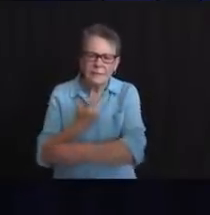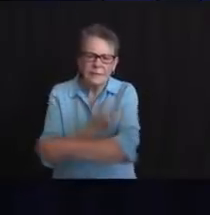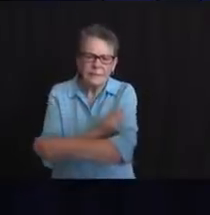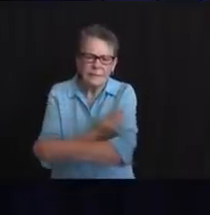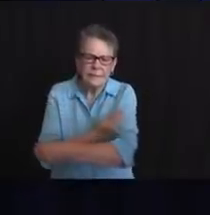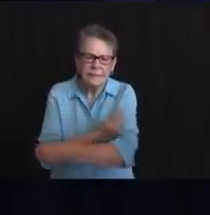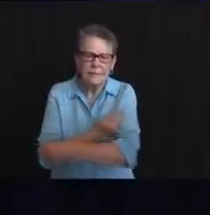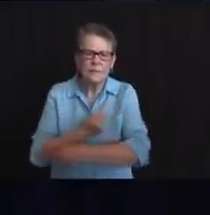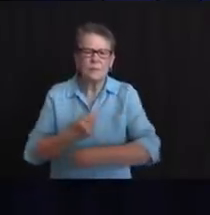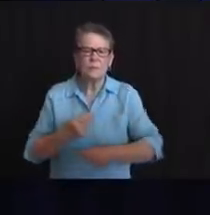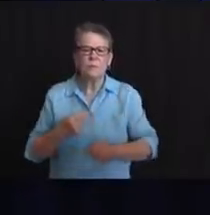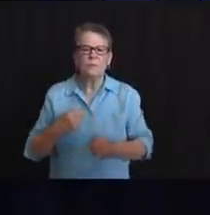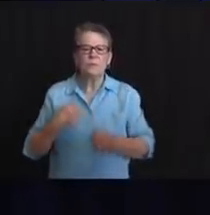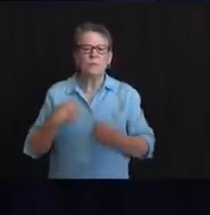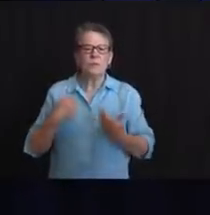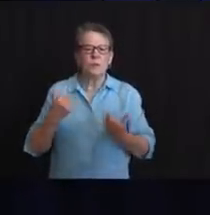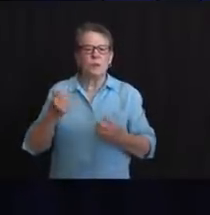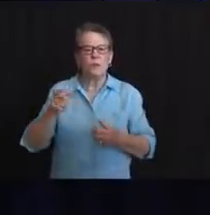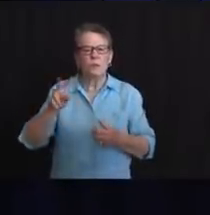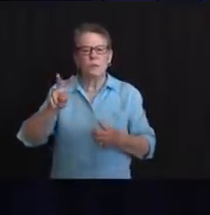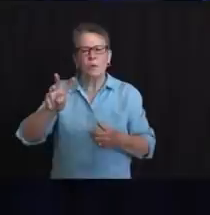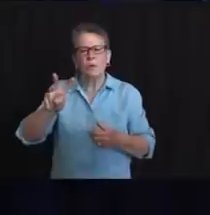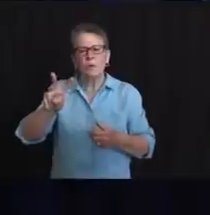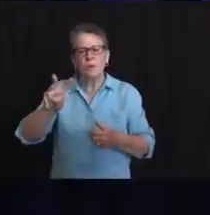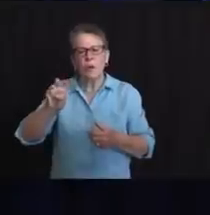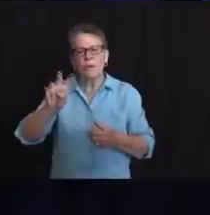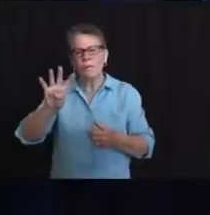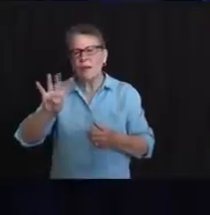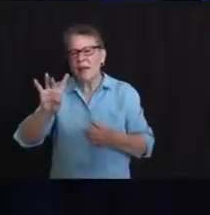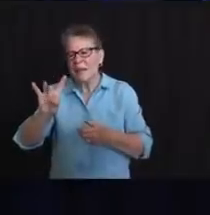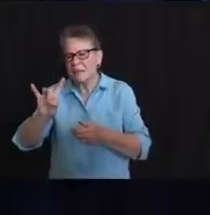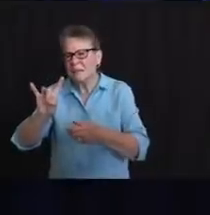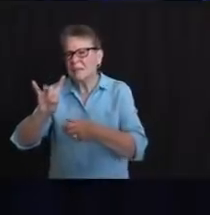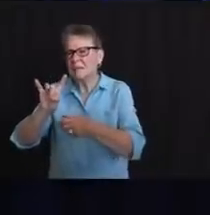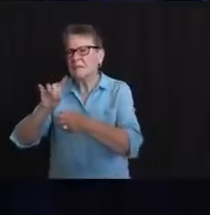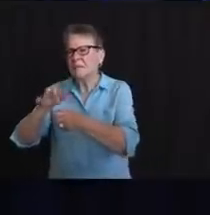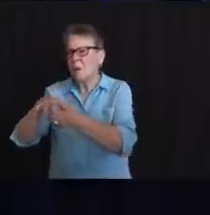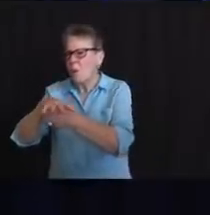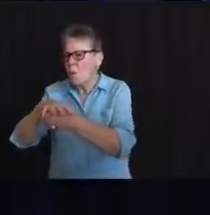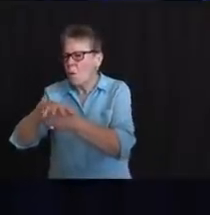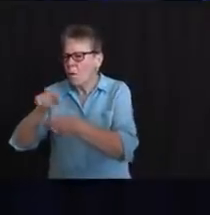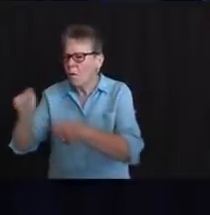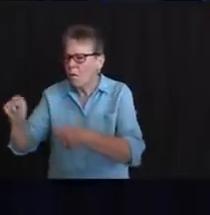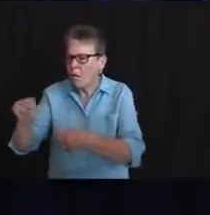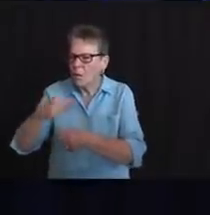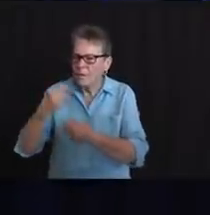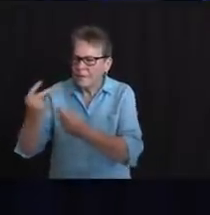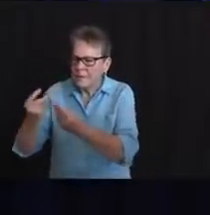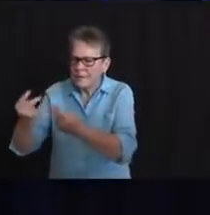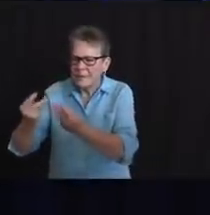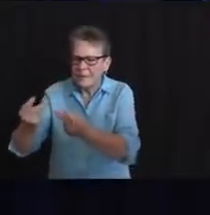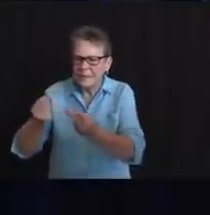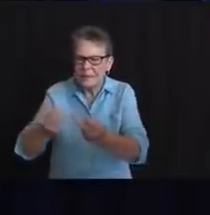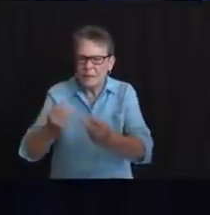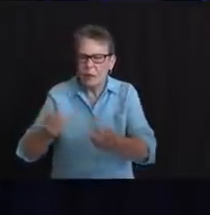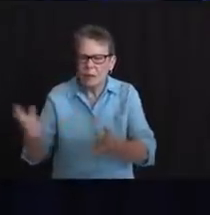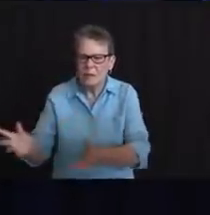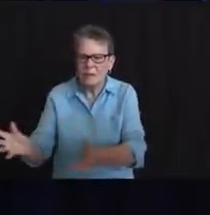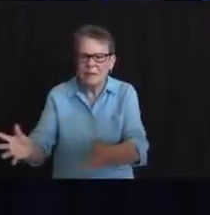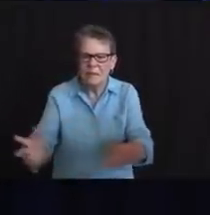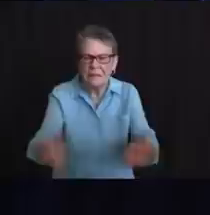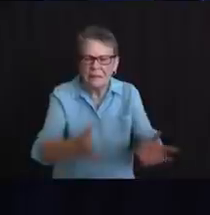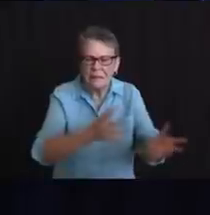residents, 42 of whom were youth, 12 to 17 years of age. And these residents were thrilled, actually, to have